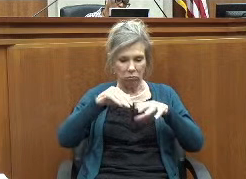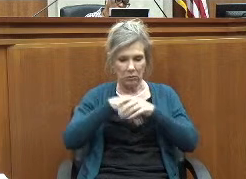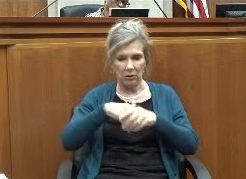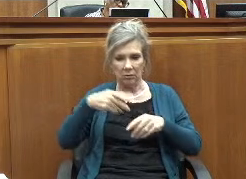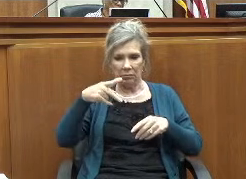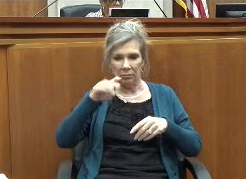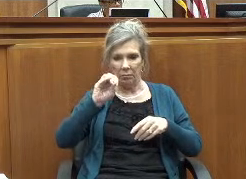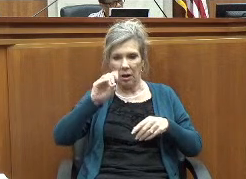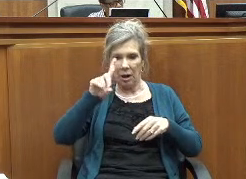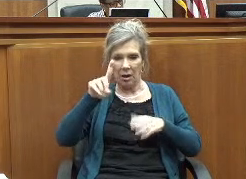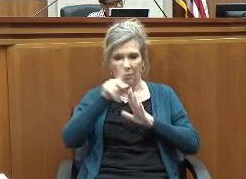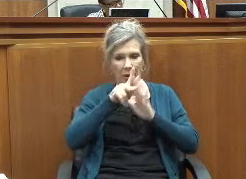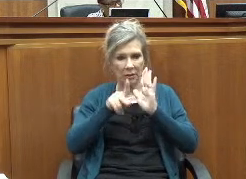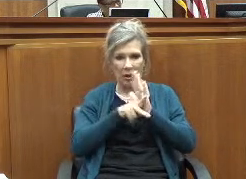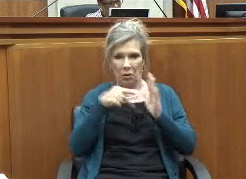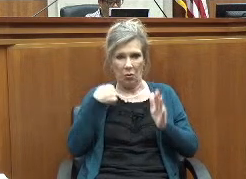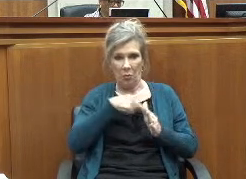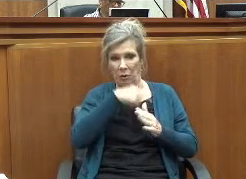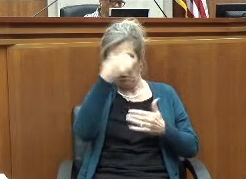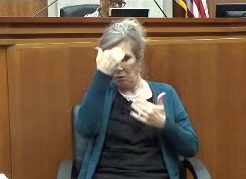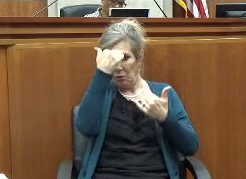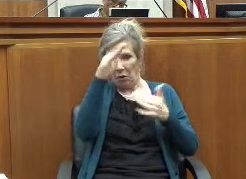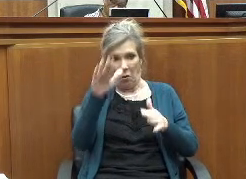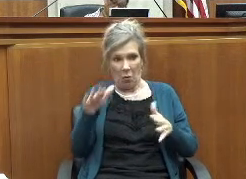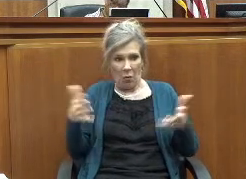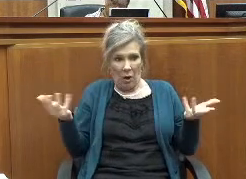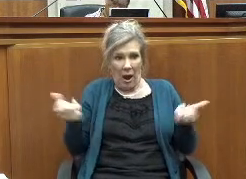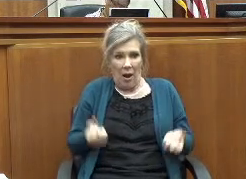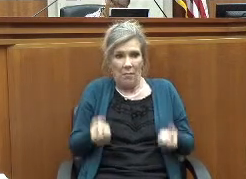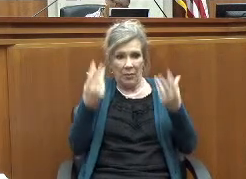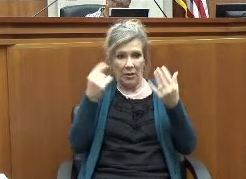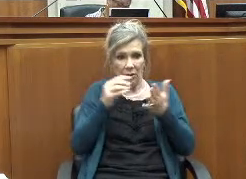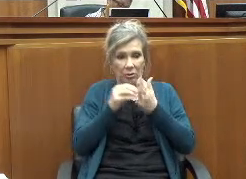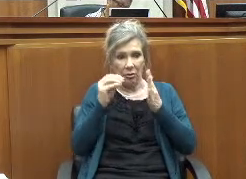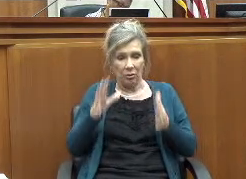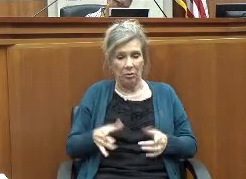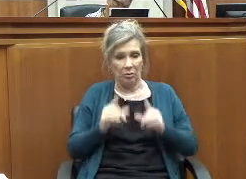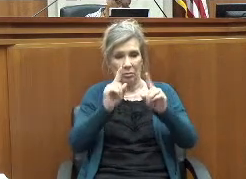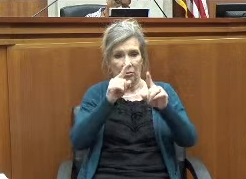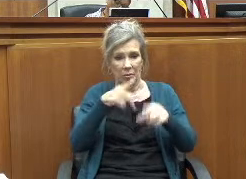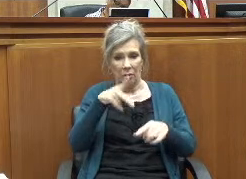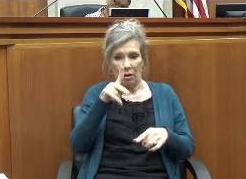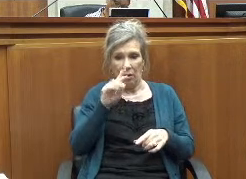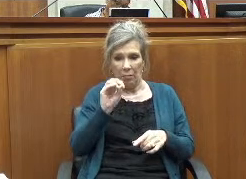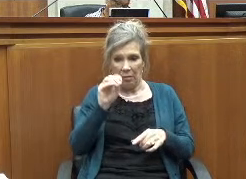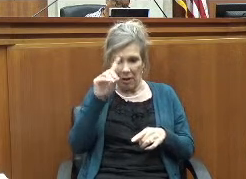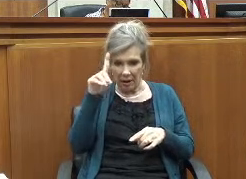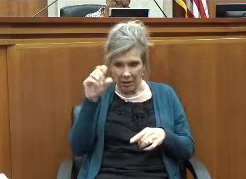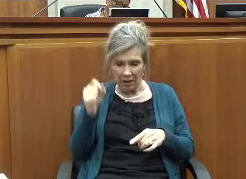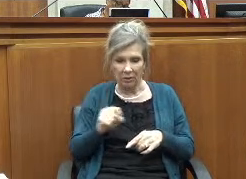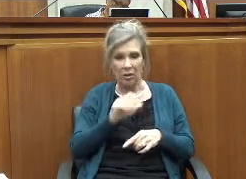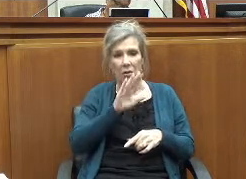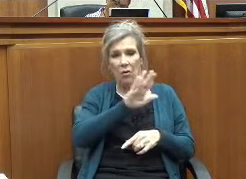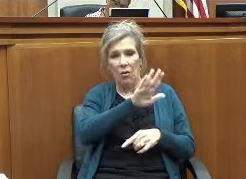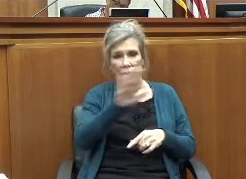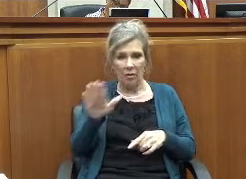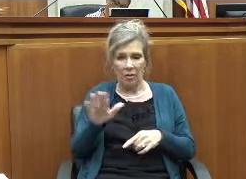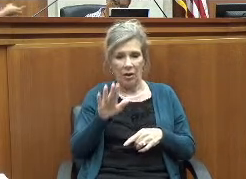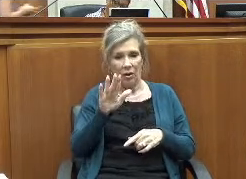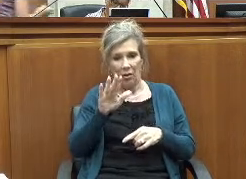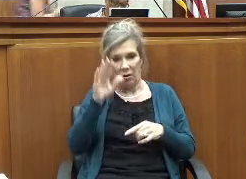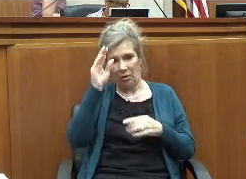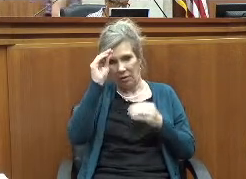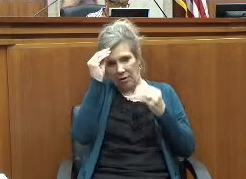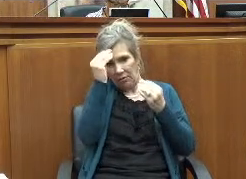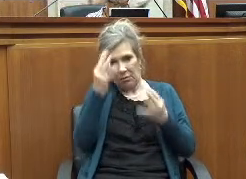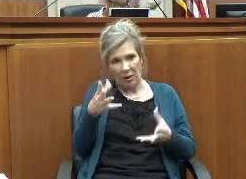don't know how many, that the department is not collecting, how many students are attending pods, or any of their demographic information. And